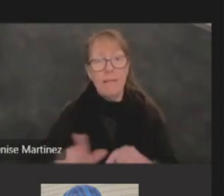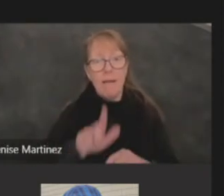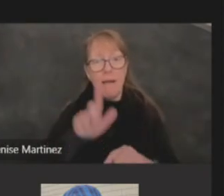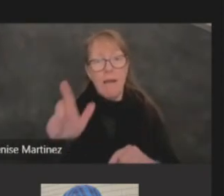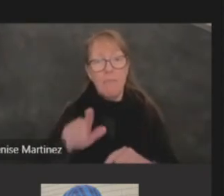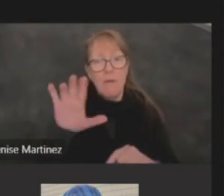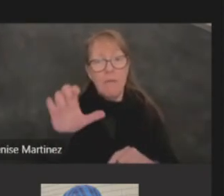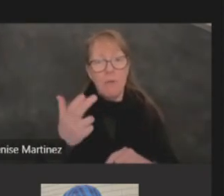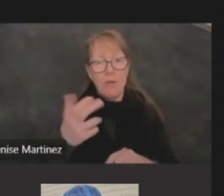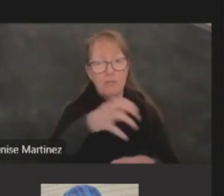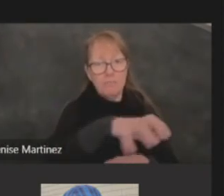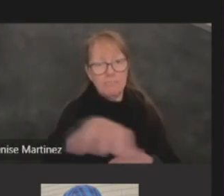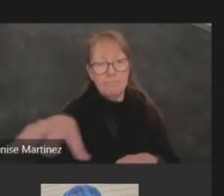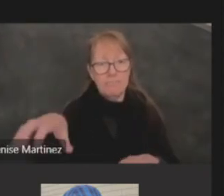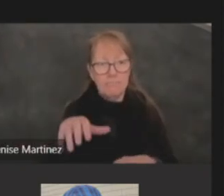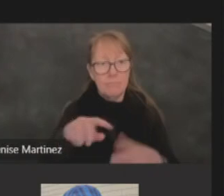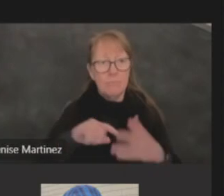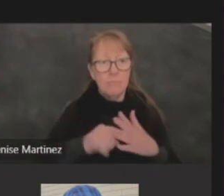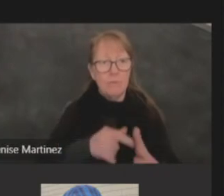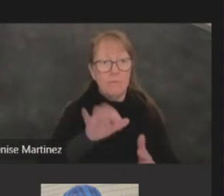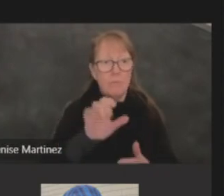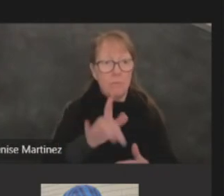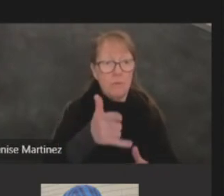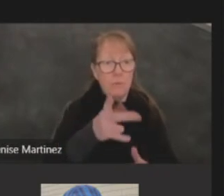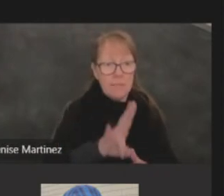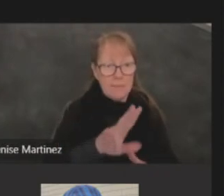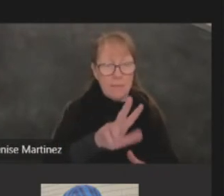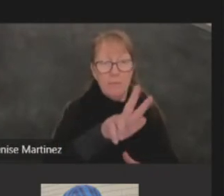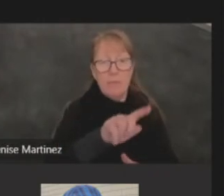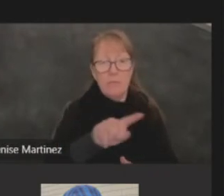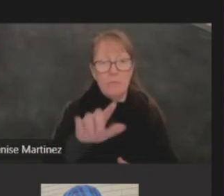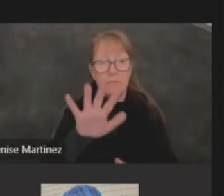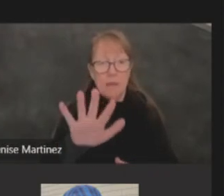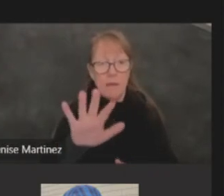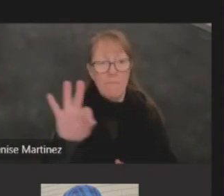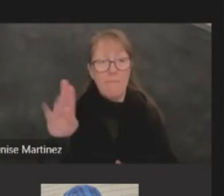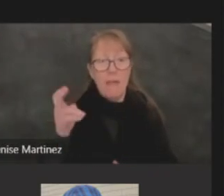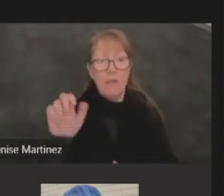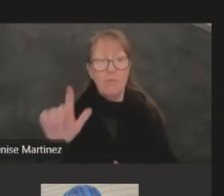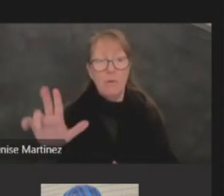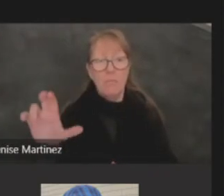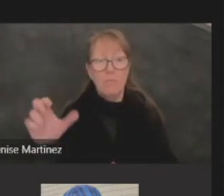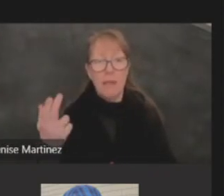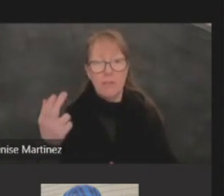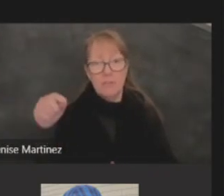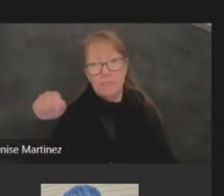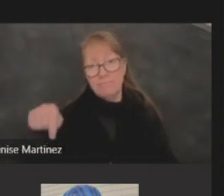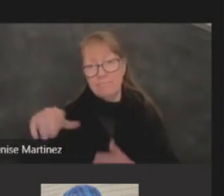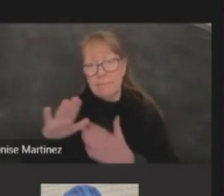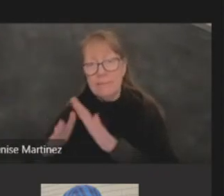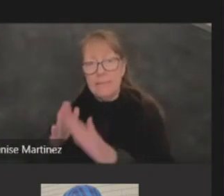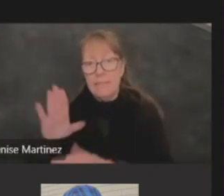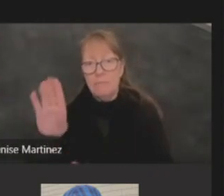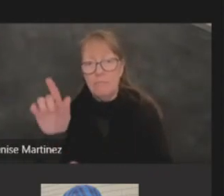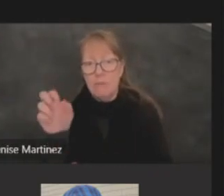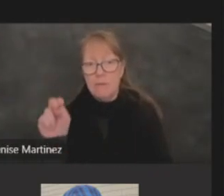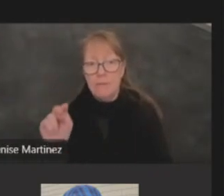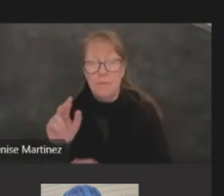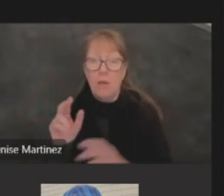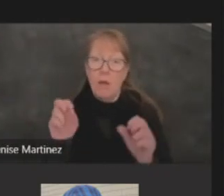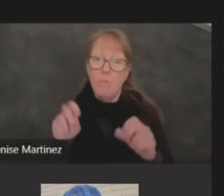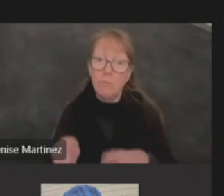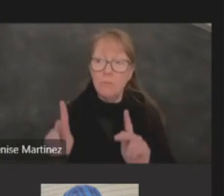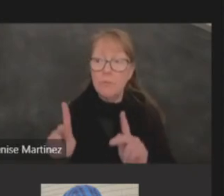it on February 27th from 3 to 5 at the Faneuil branch in Brighton. And this is just an opportunity to try to reach residents in